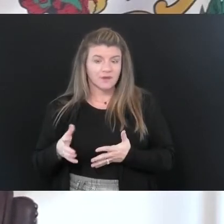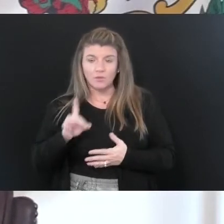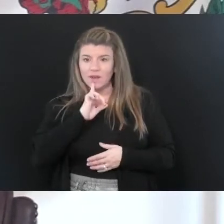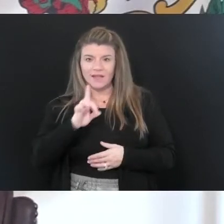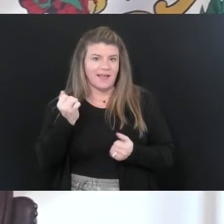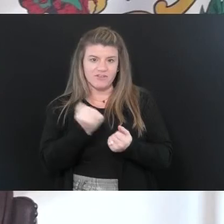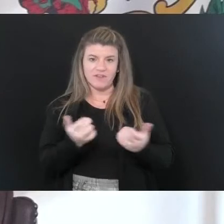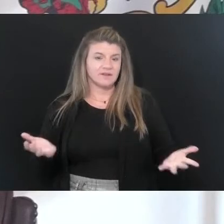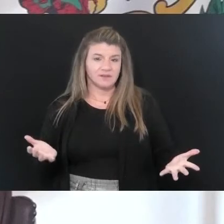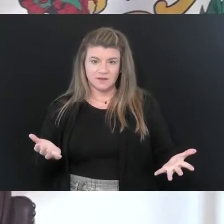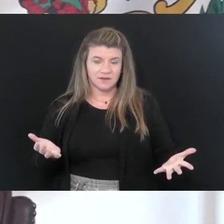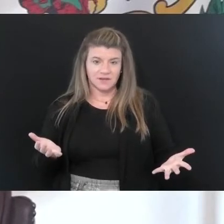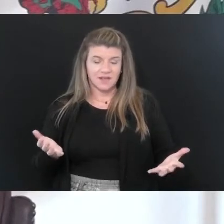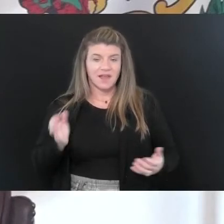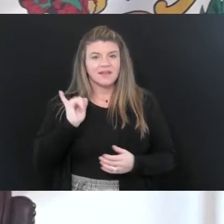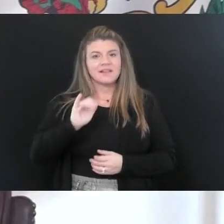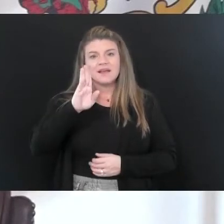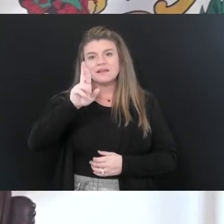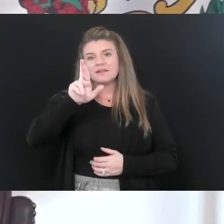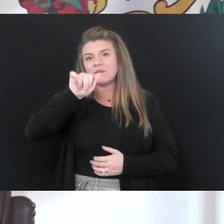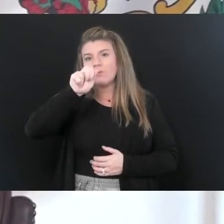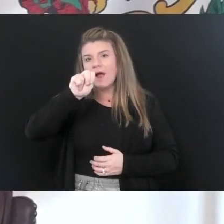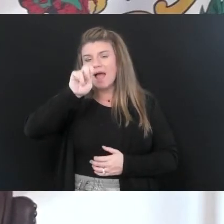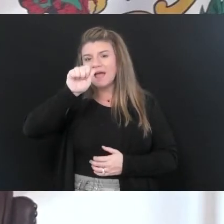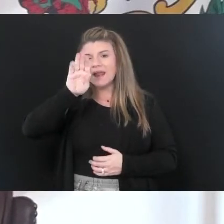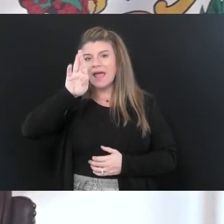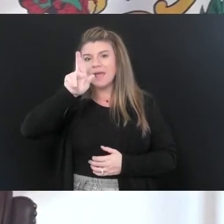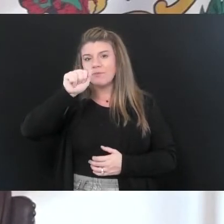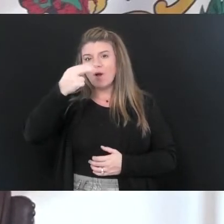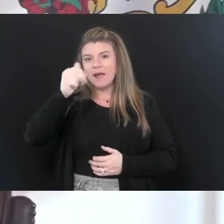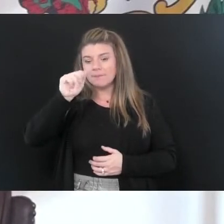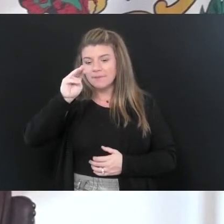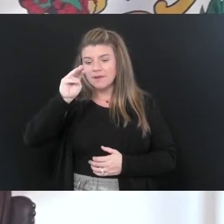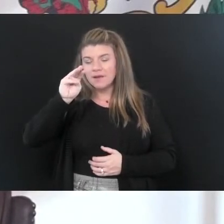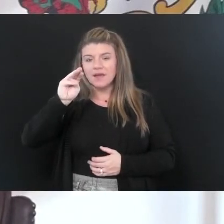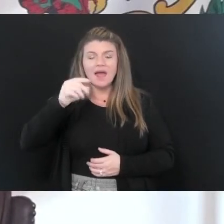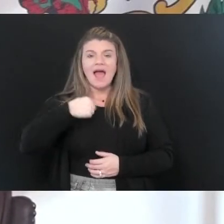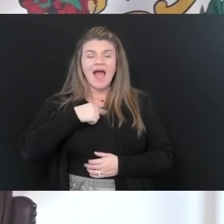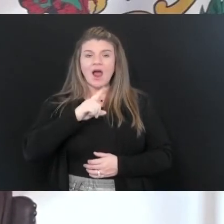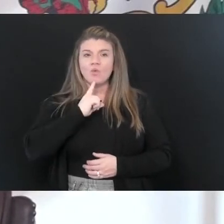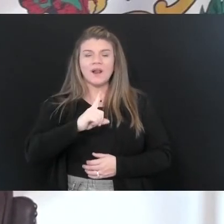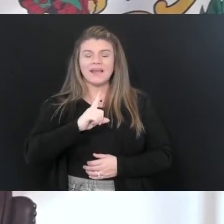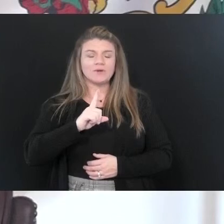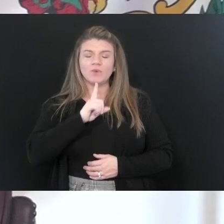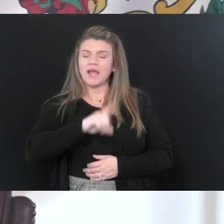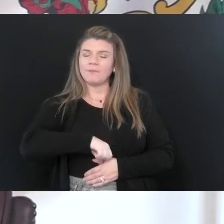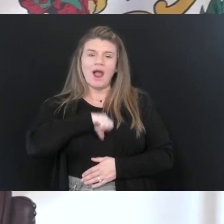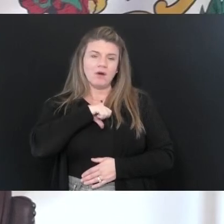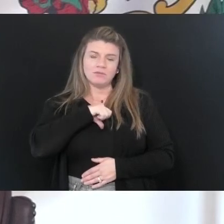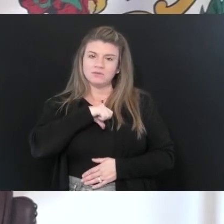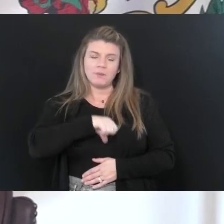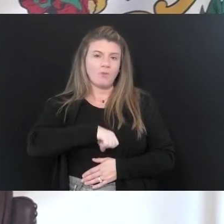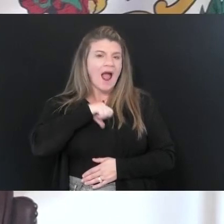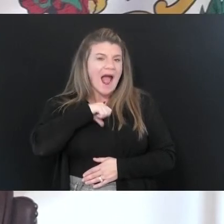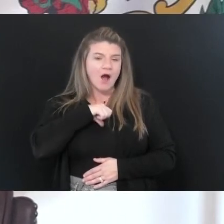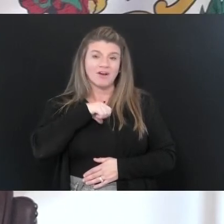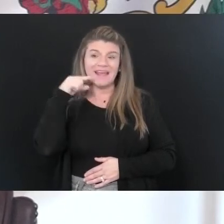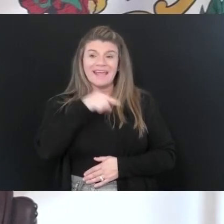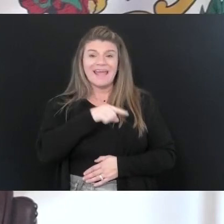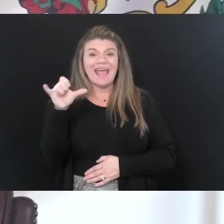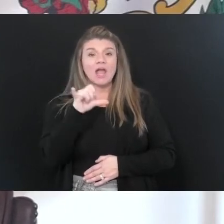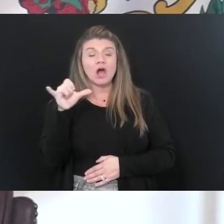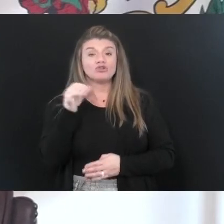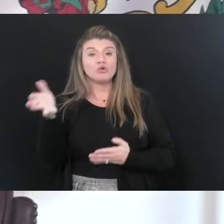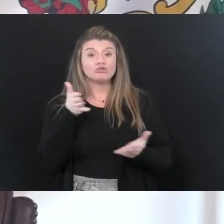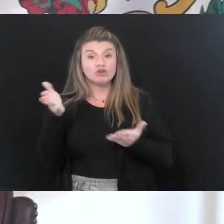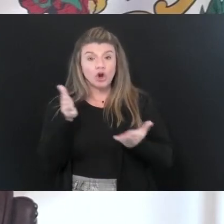way. And that's Brian Abraham, and I could not be more proud. He also